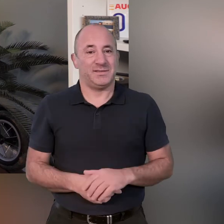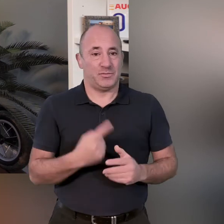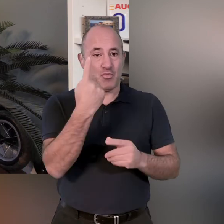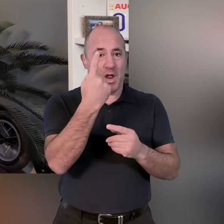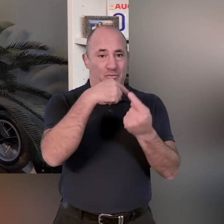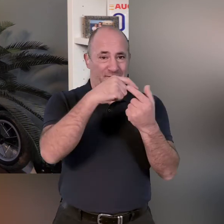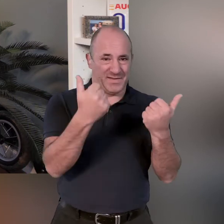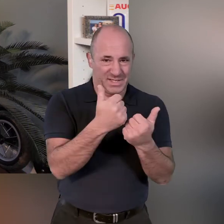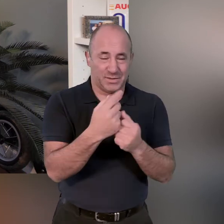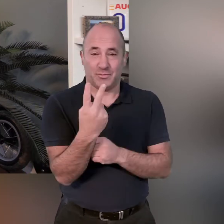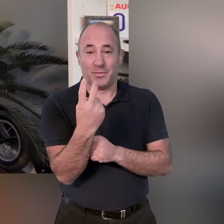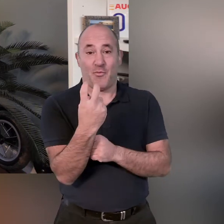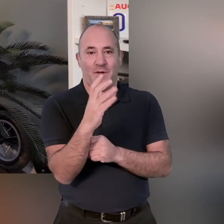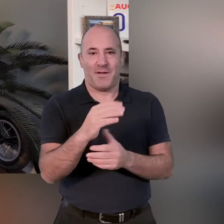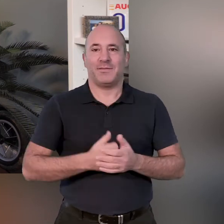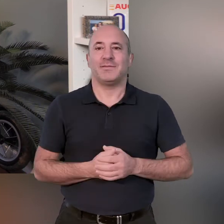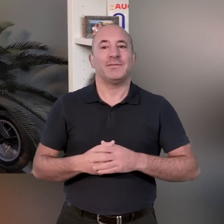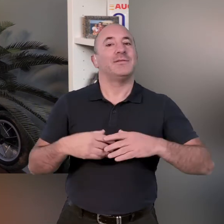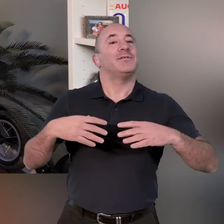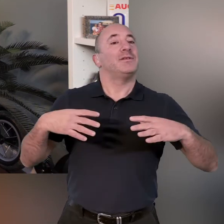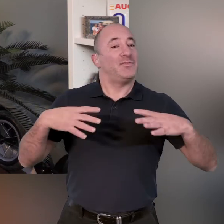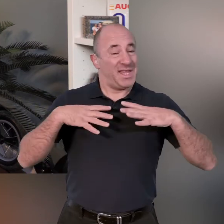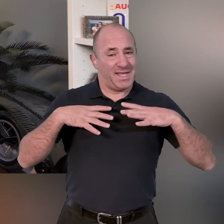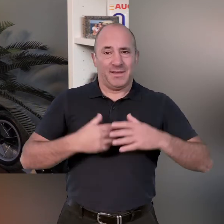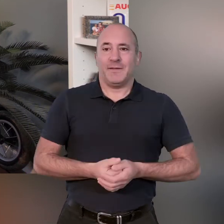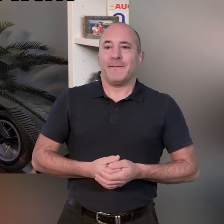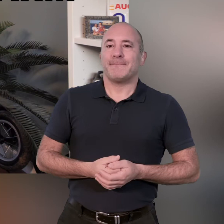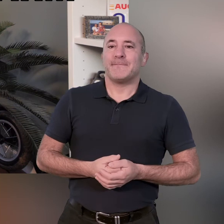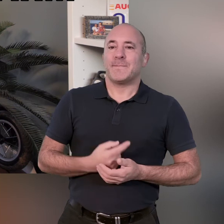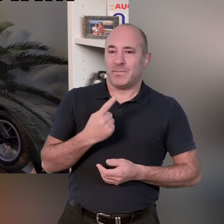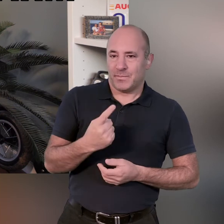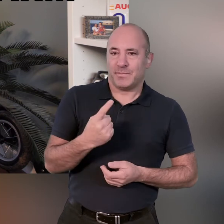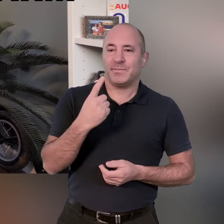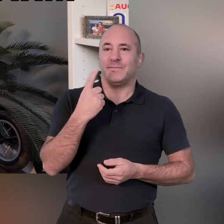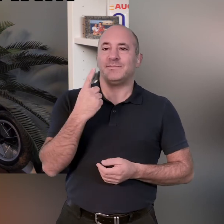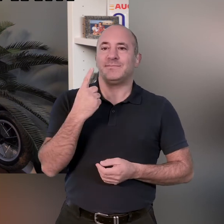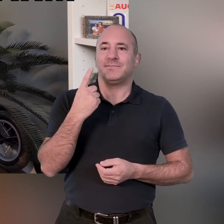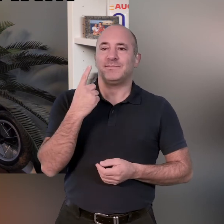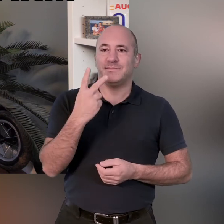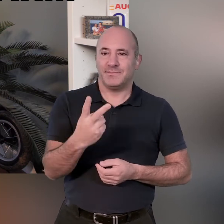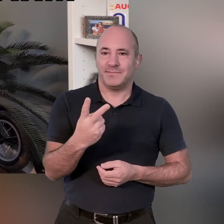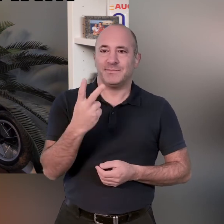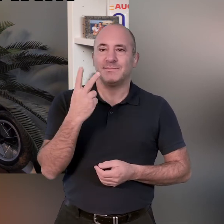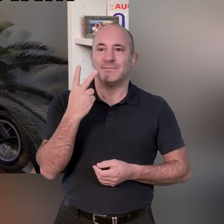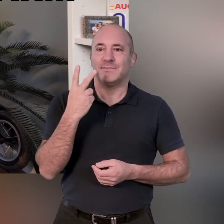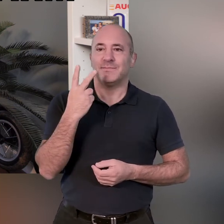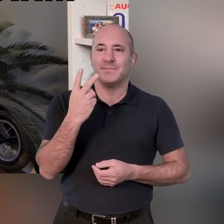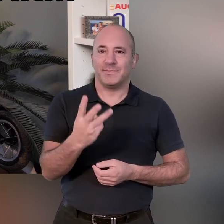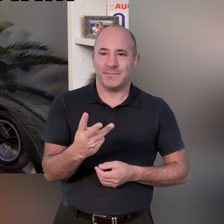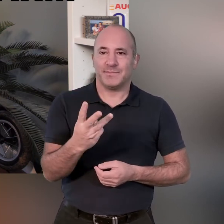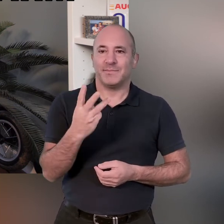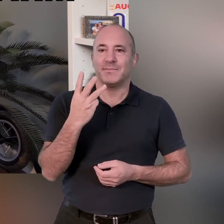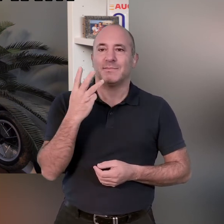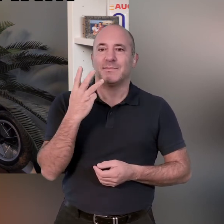1 set done. 2 more sets to go. We ready? Off we go. 1, 2,